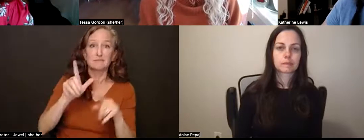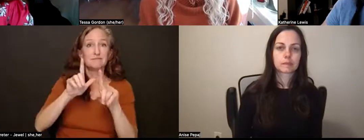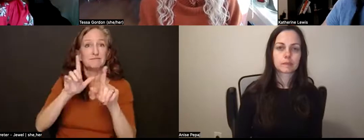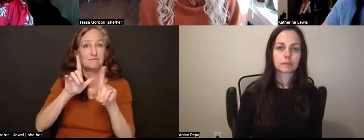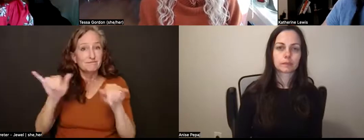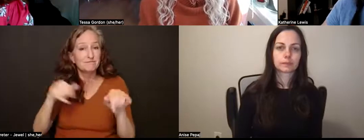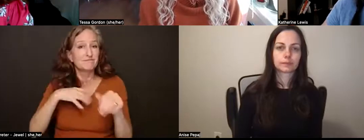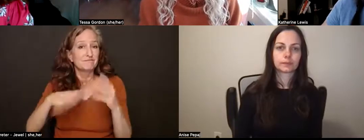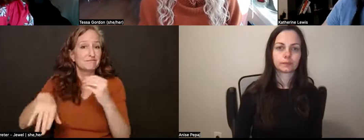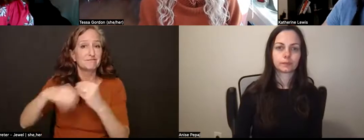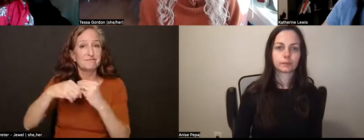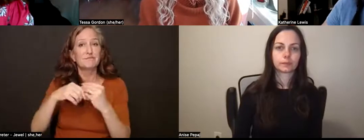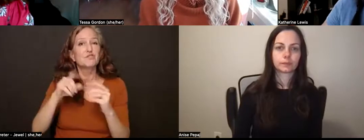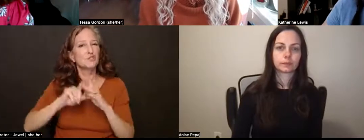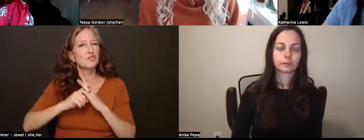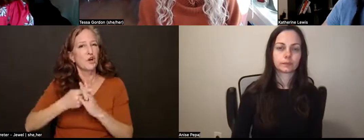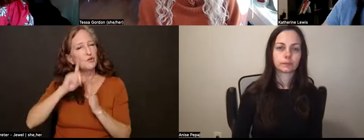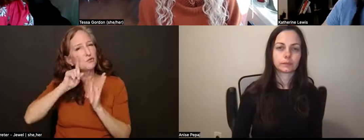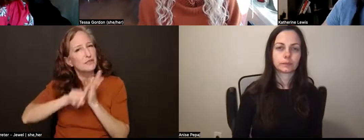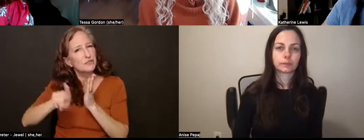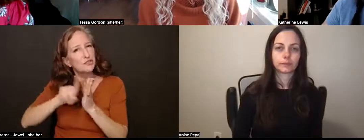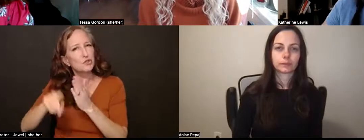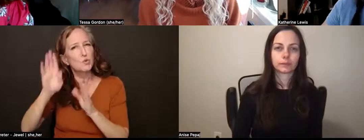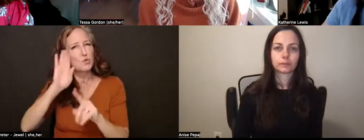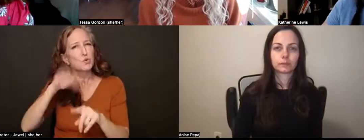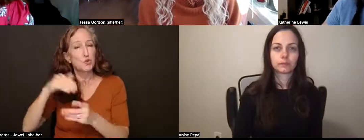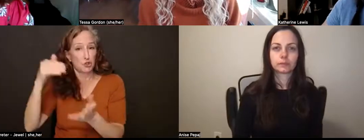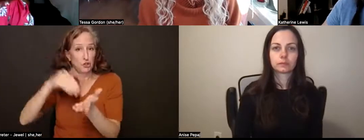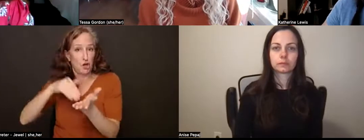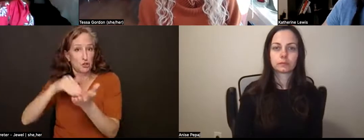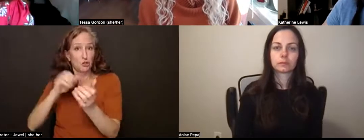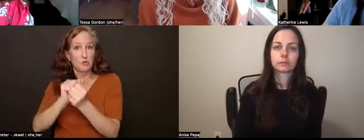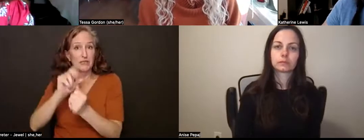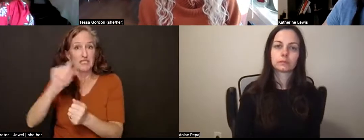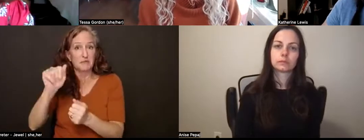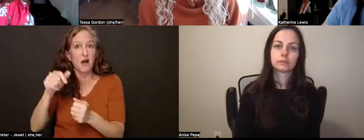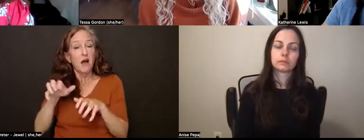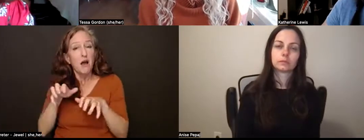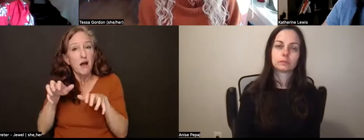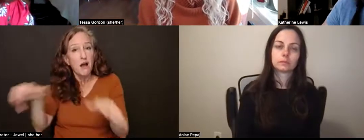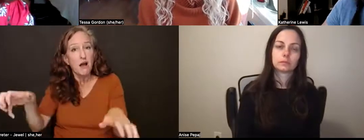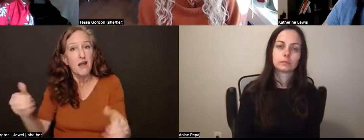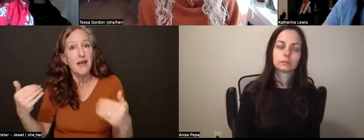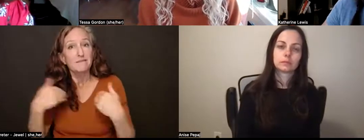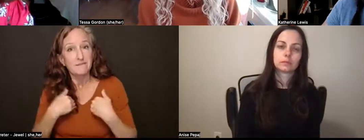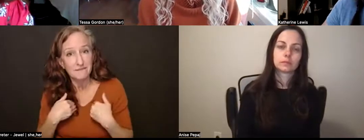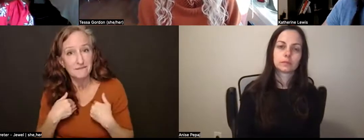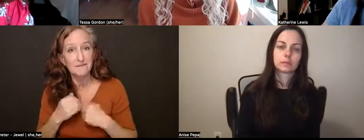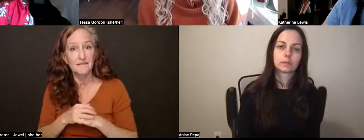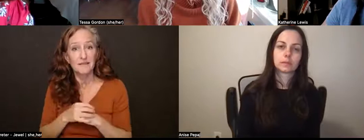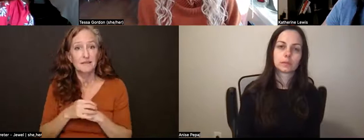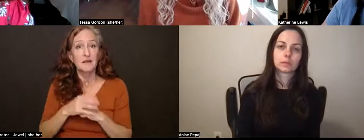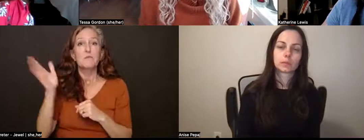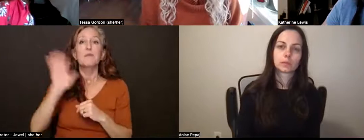also have started doing is research the prevalence of physicians with disabilities. And what I found is the early things were like